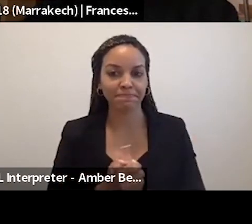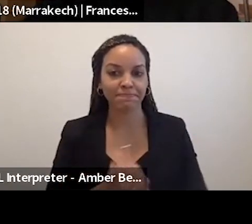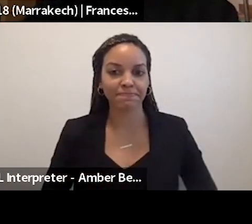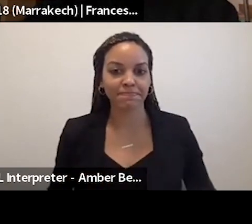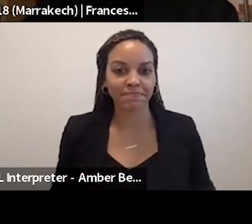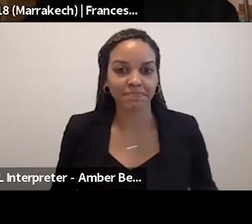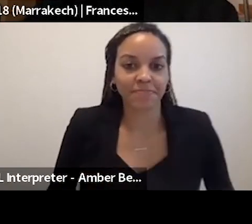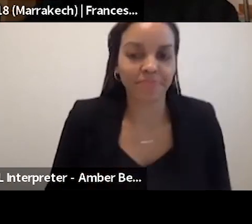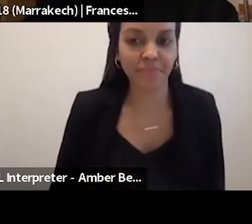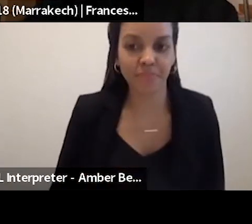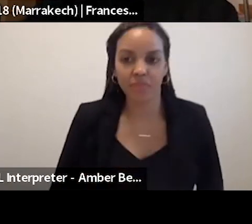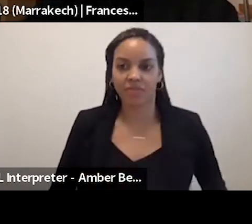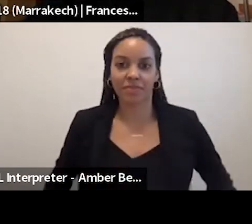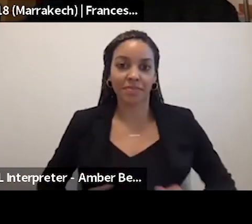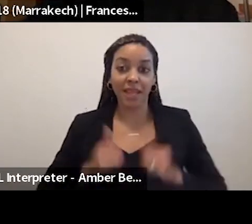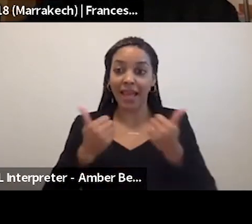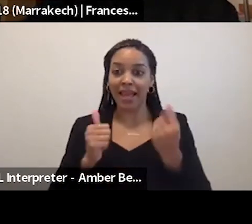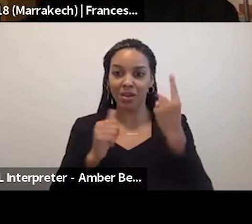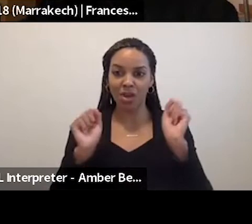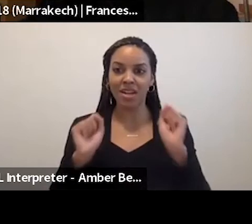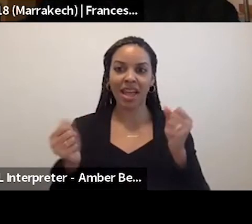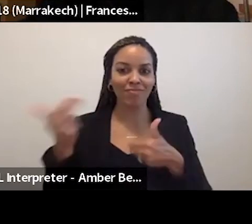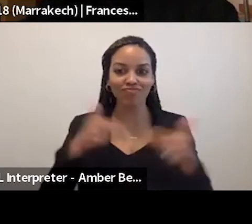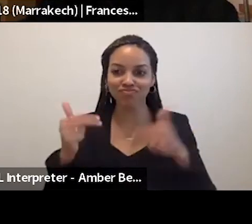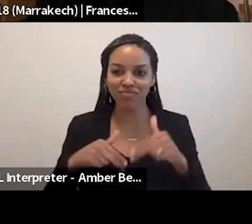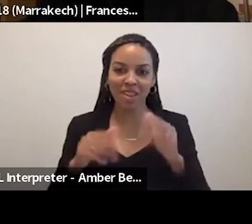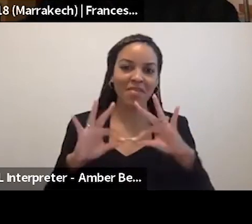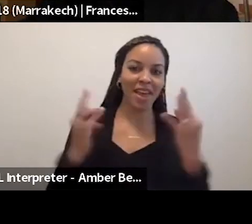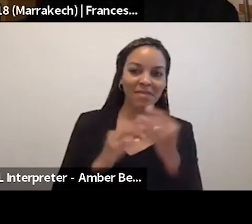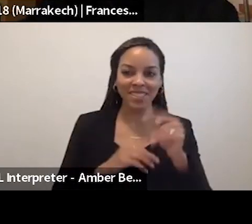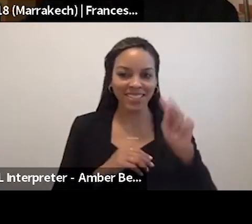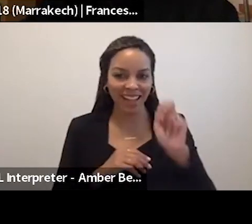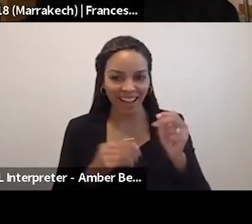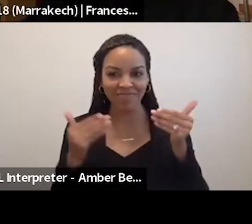And anybody can jump in. You know, we're doing this family style, so.